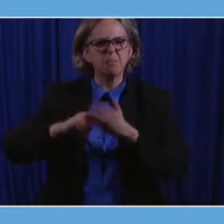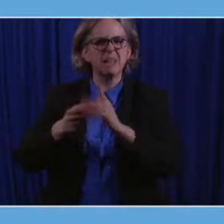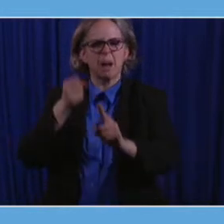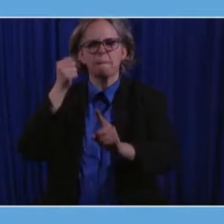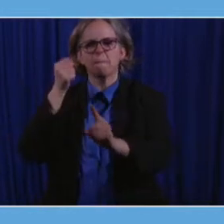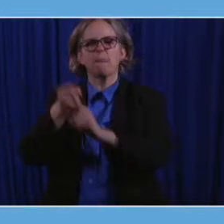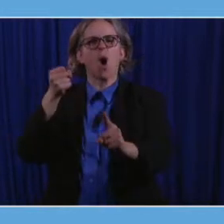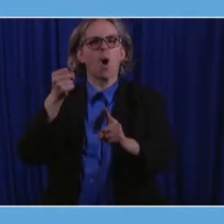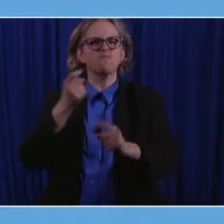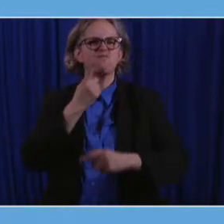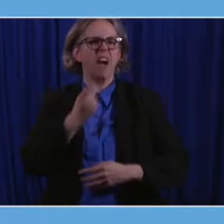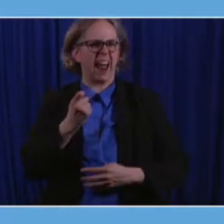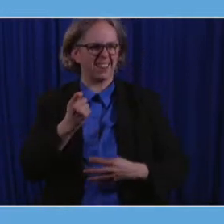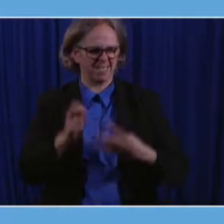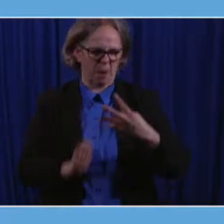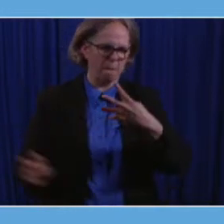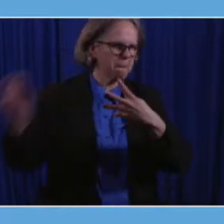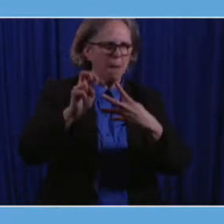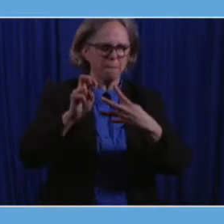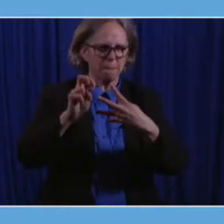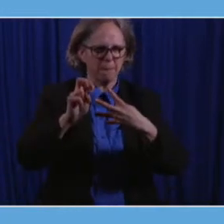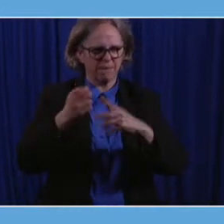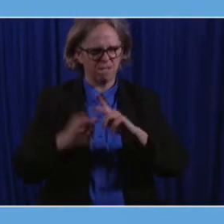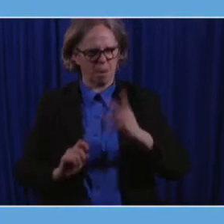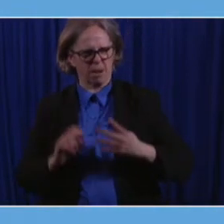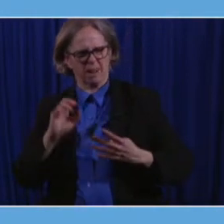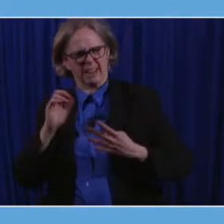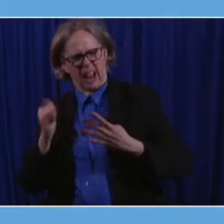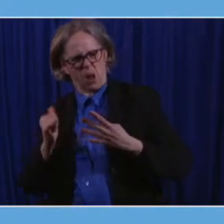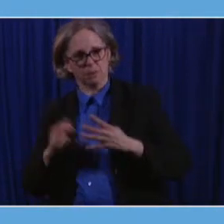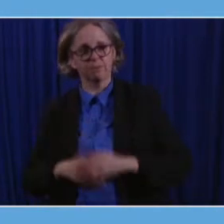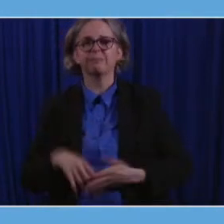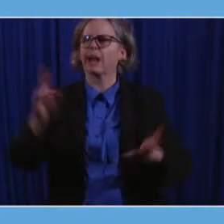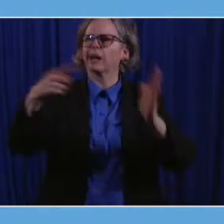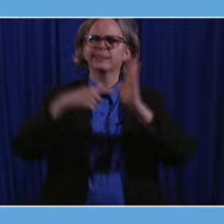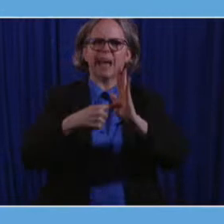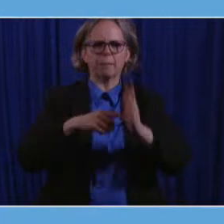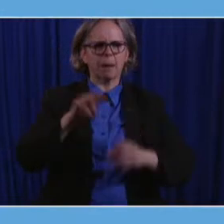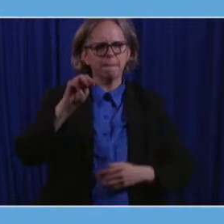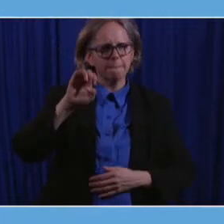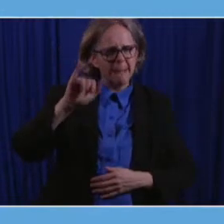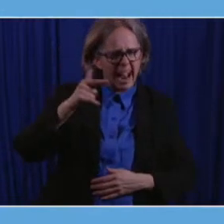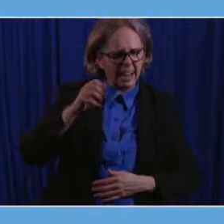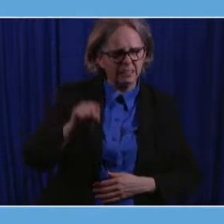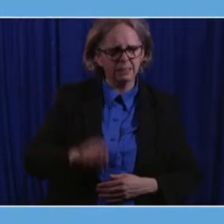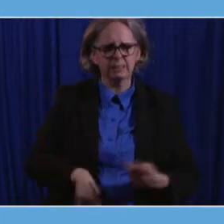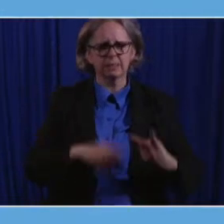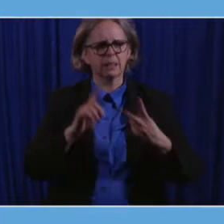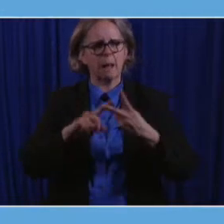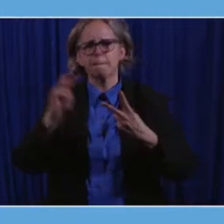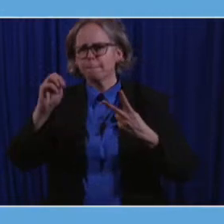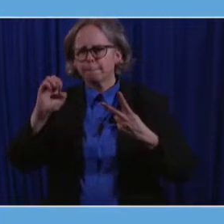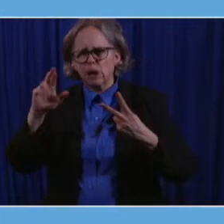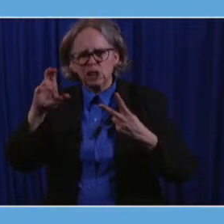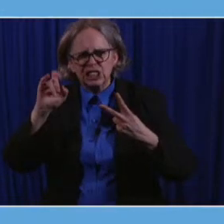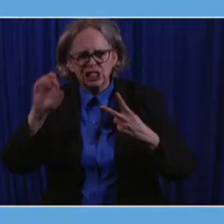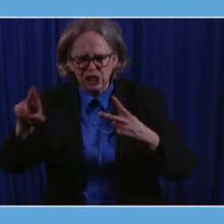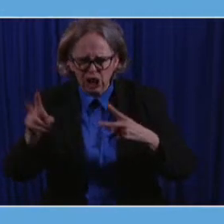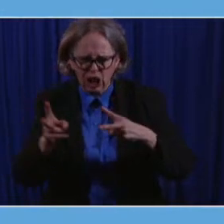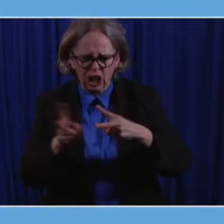per capita rates increased. That's Meigs, Mercer, Shelby, and Vinton. So they moved from yellow to